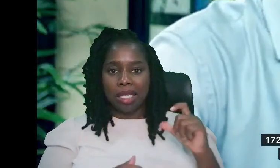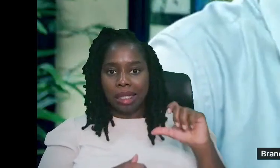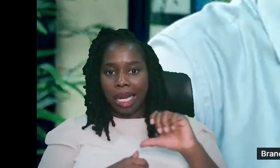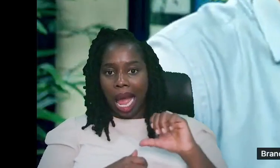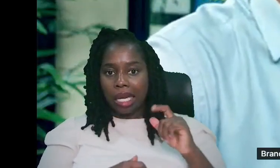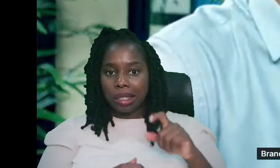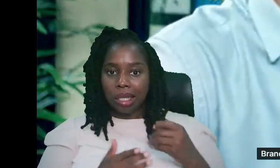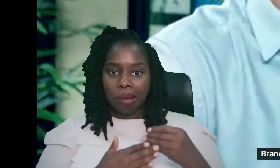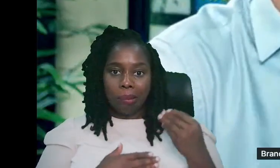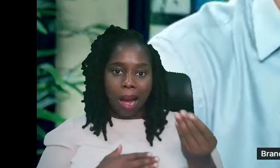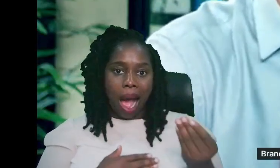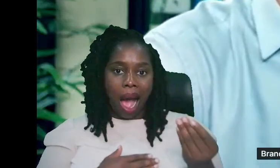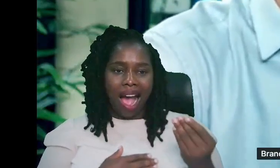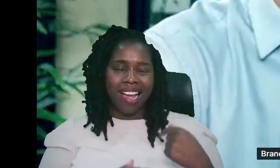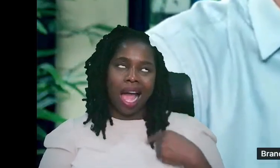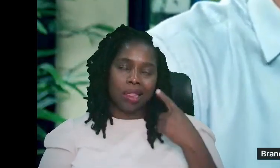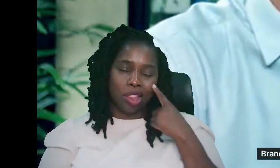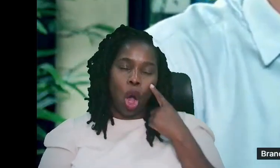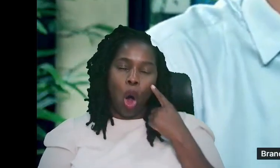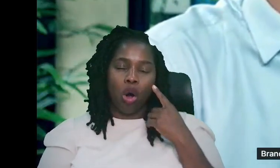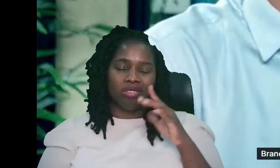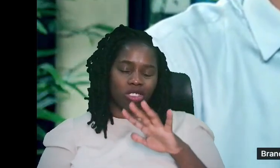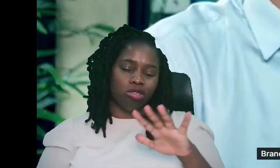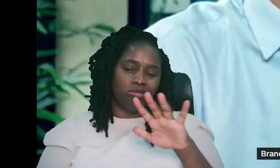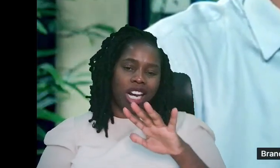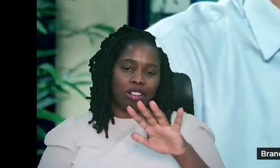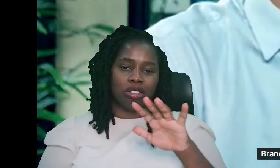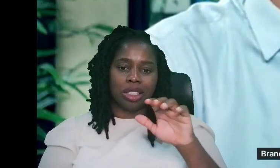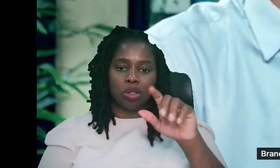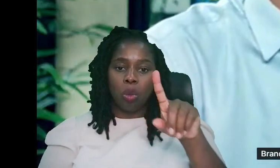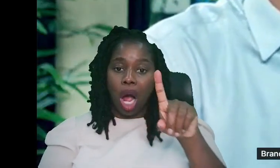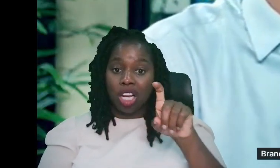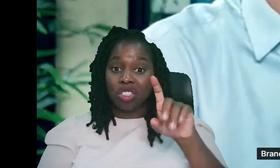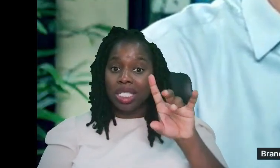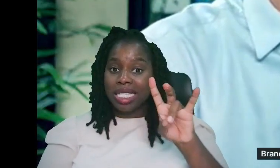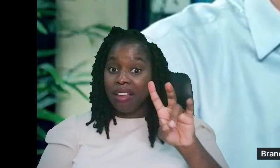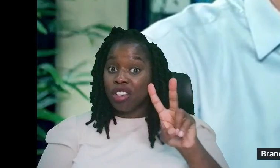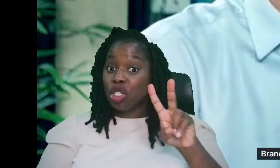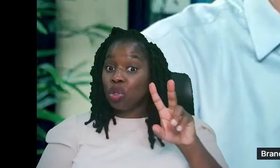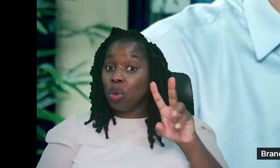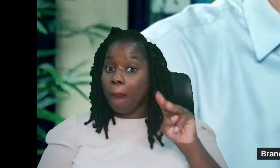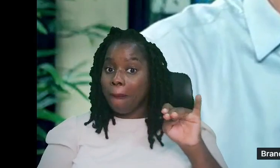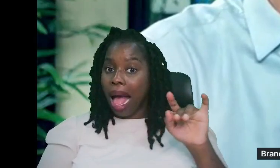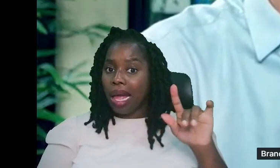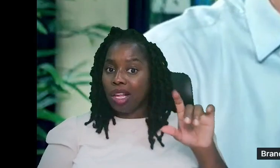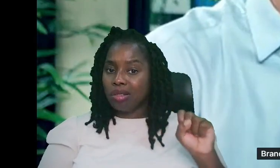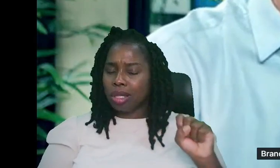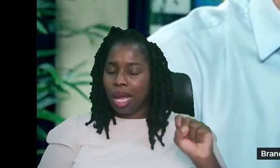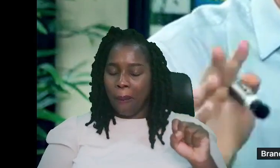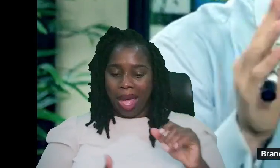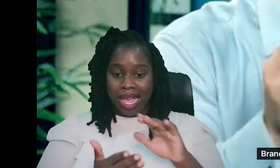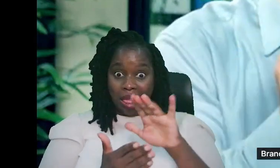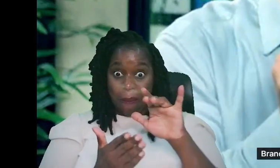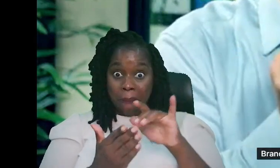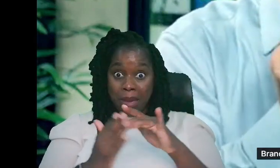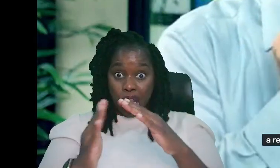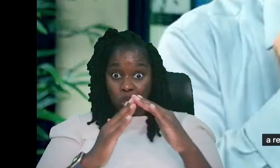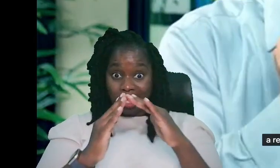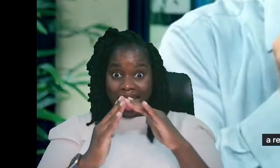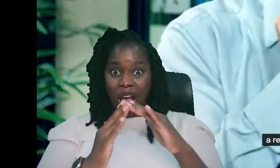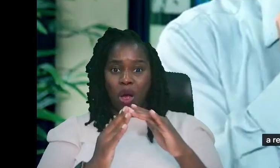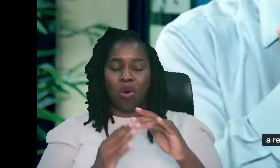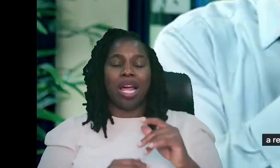how long I'm in the car. It's 172 miles. Well, Brenham is the midpoint. In geometry,